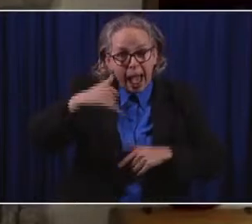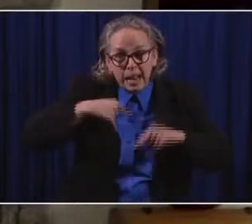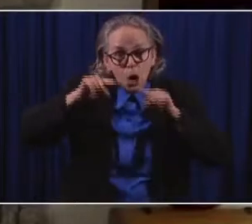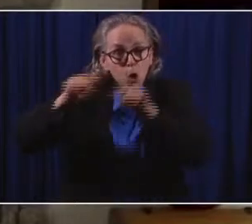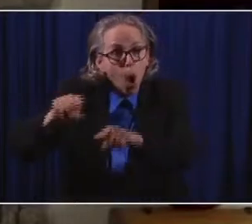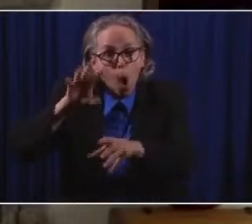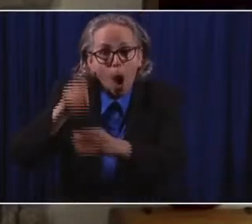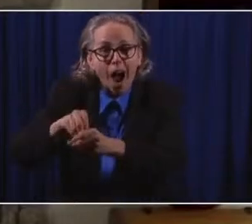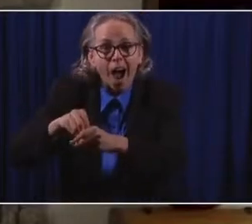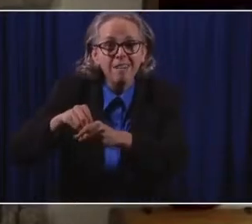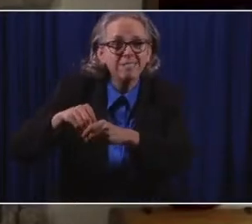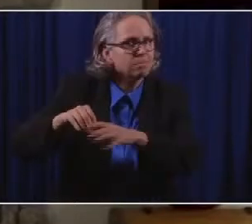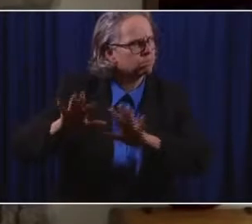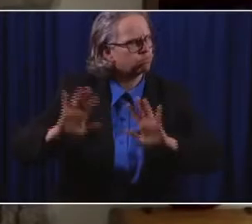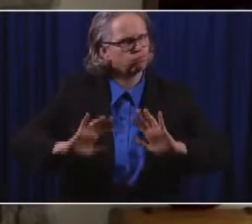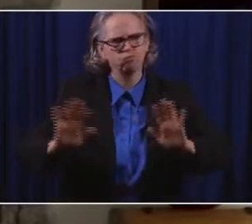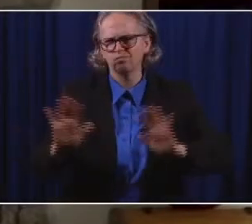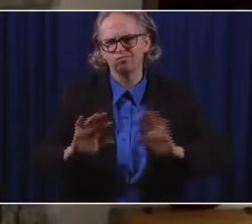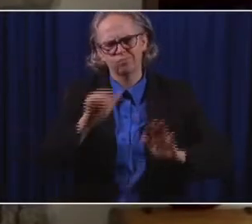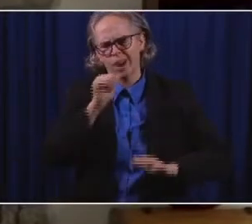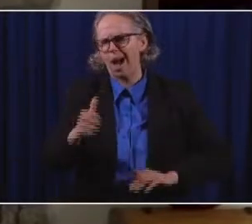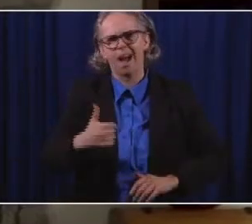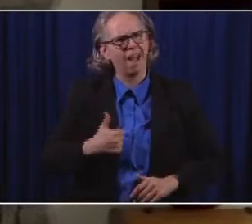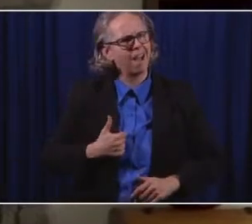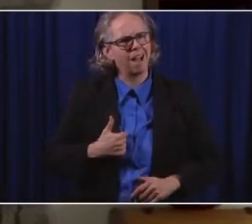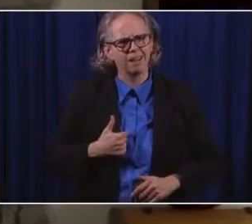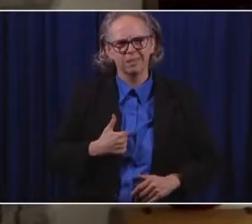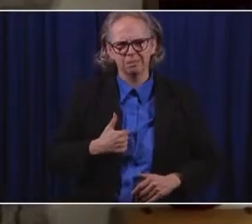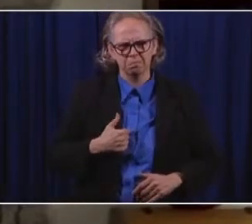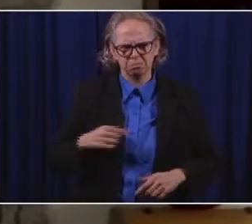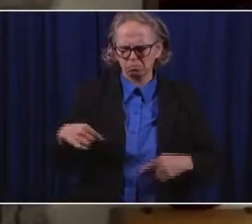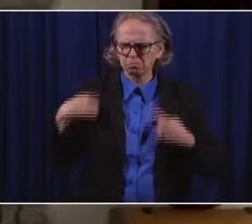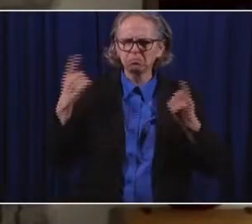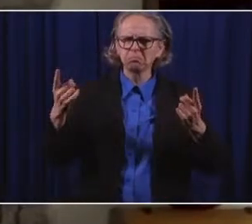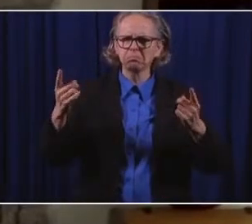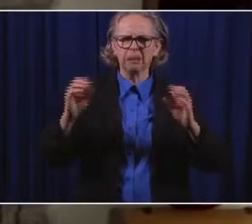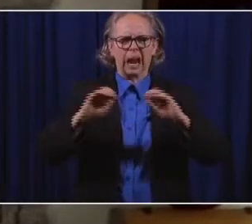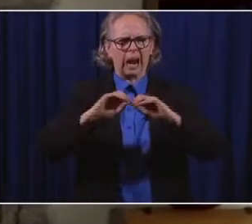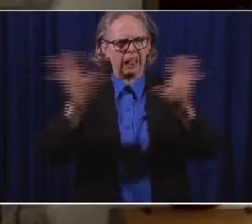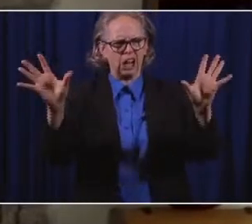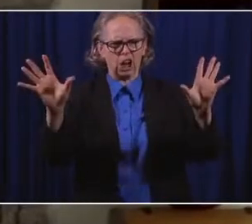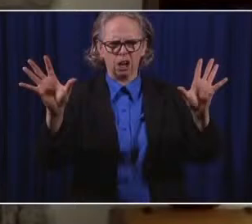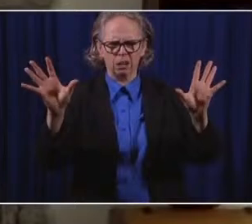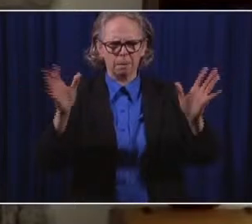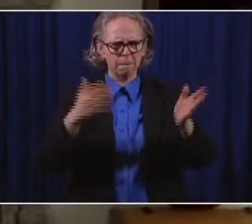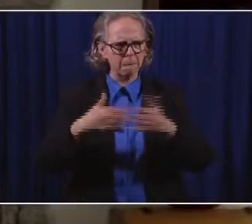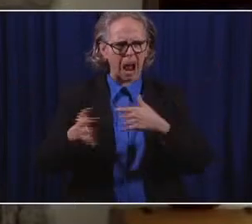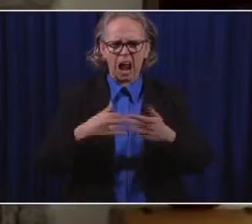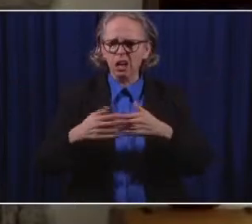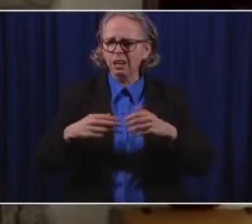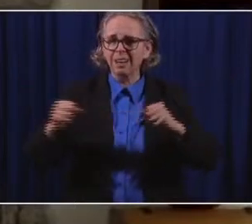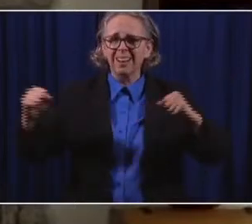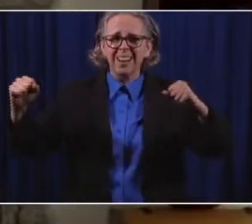a rally, whether you're at a protest, whether you're at a football